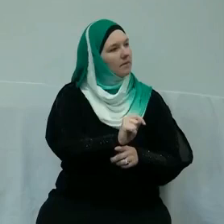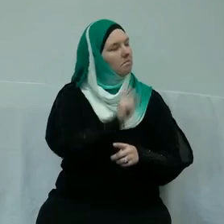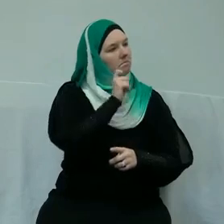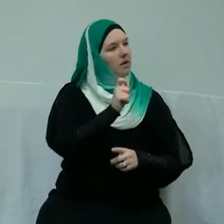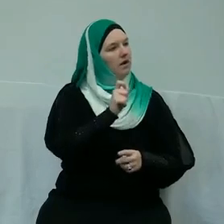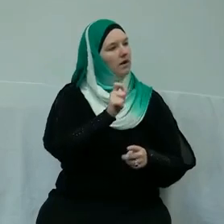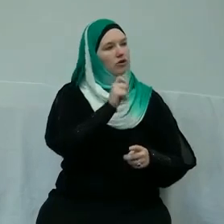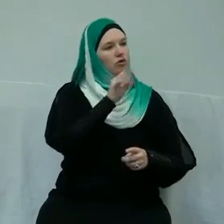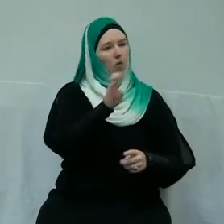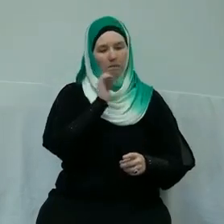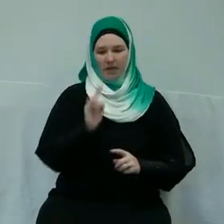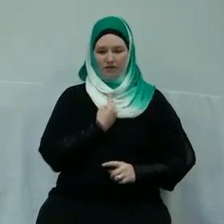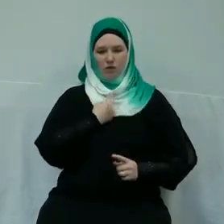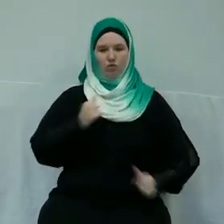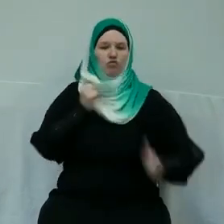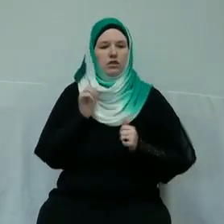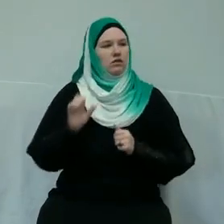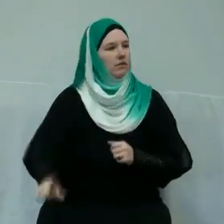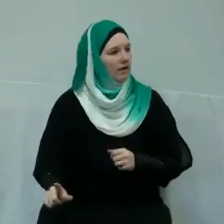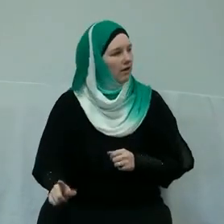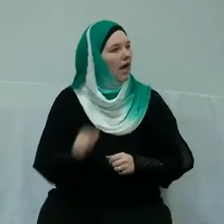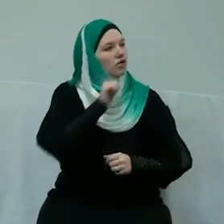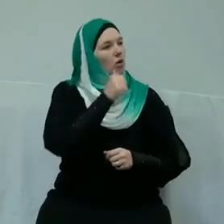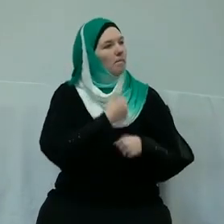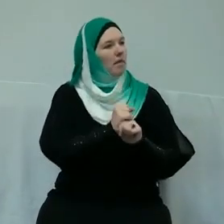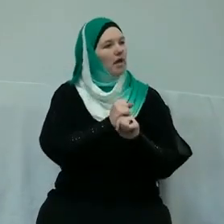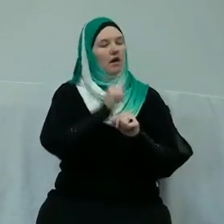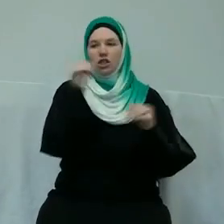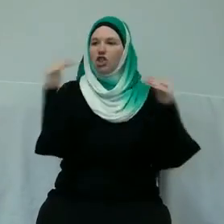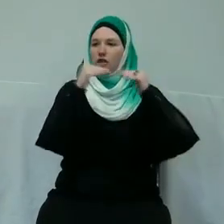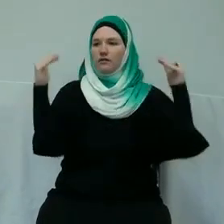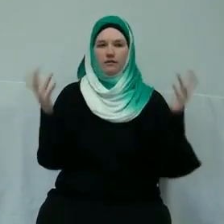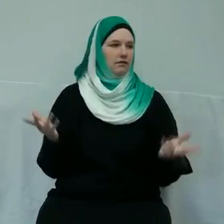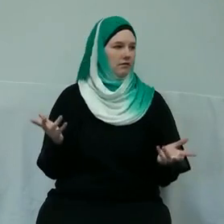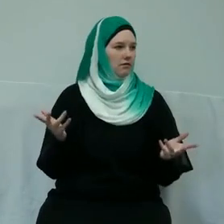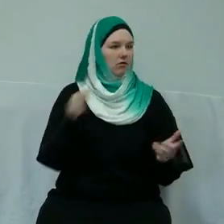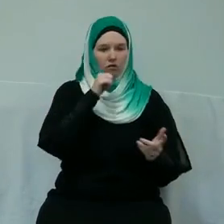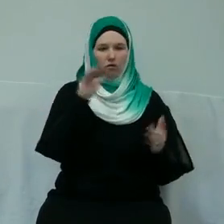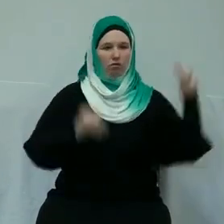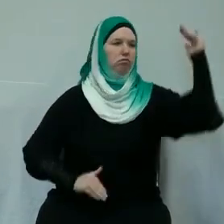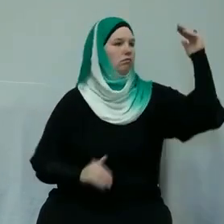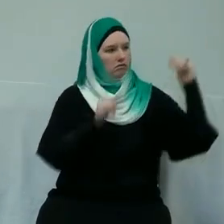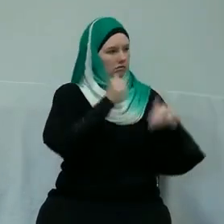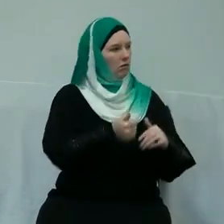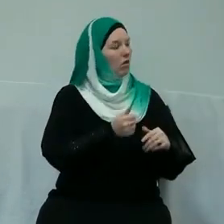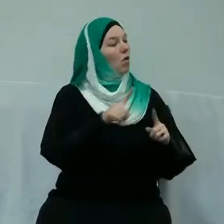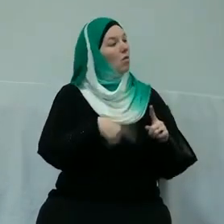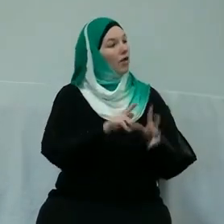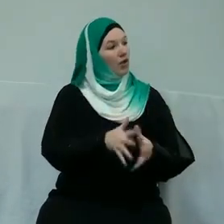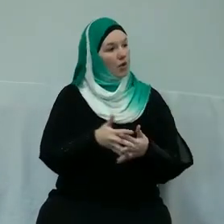aggression and don't commit injustice. Do you know when the Quran